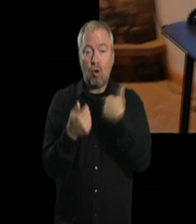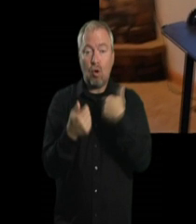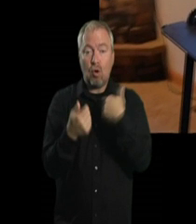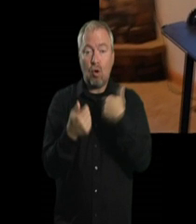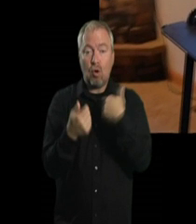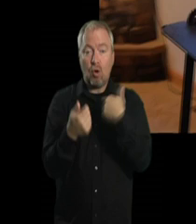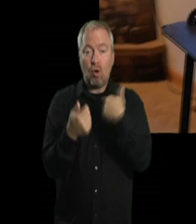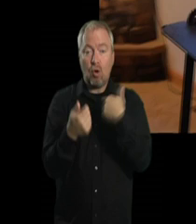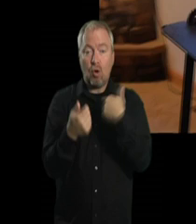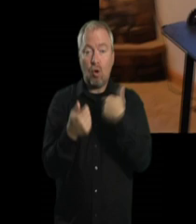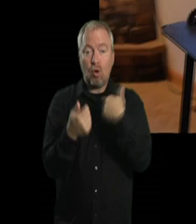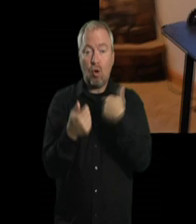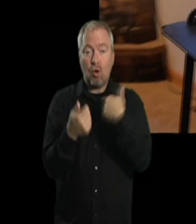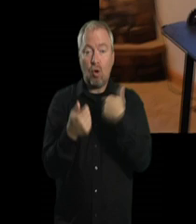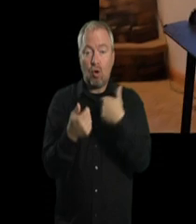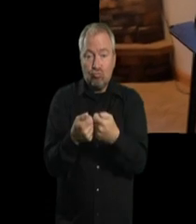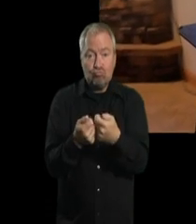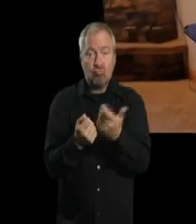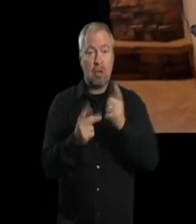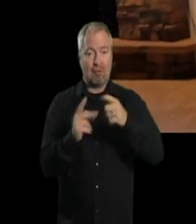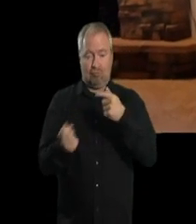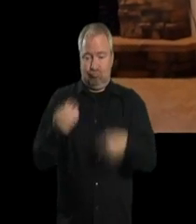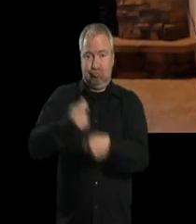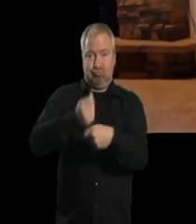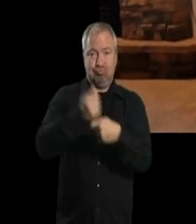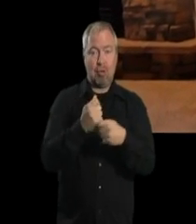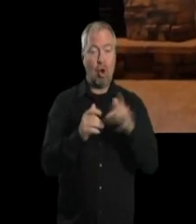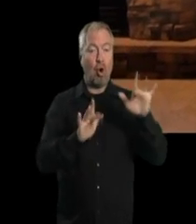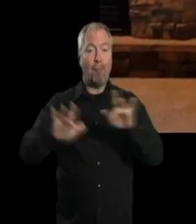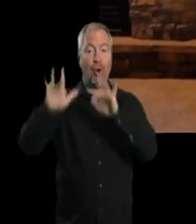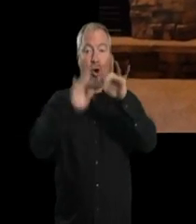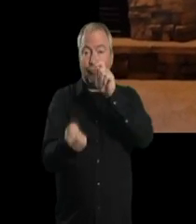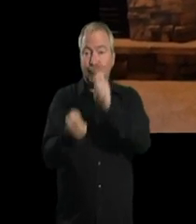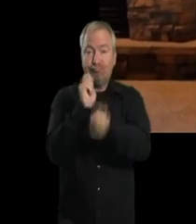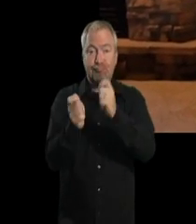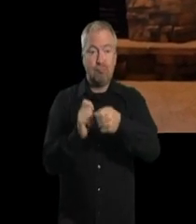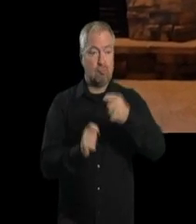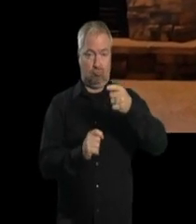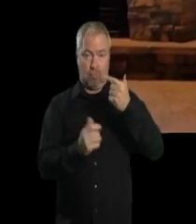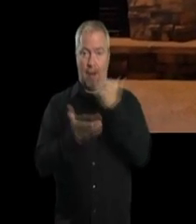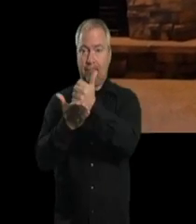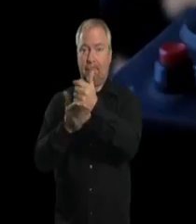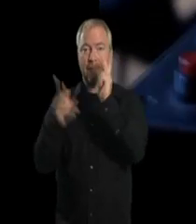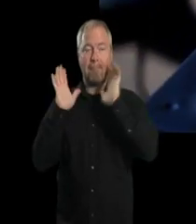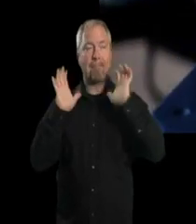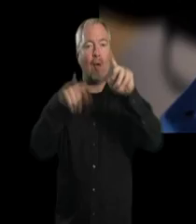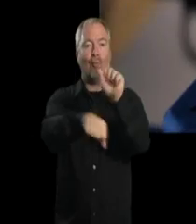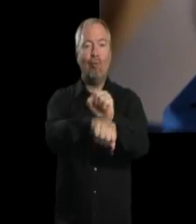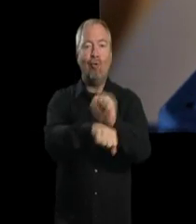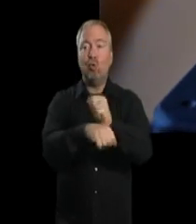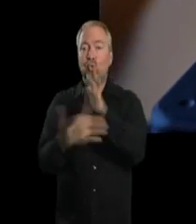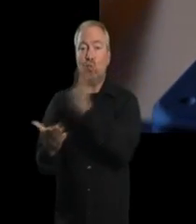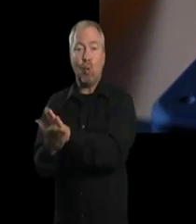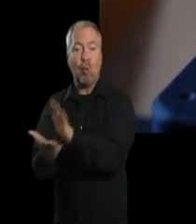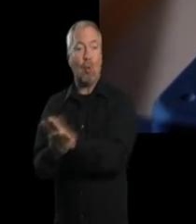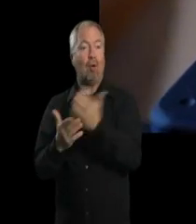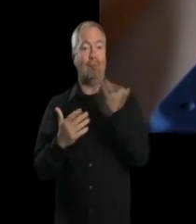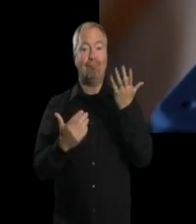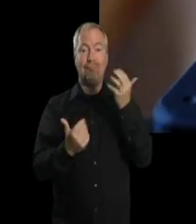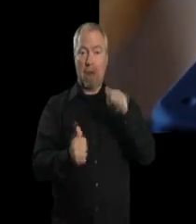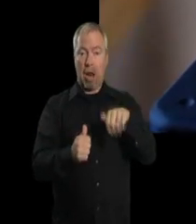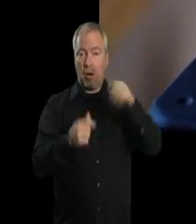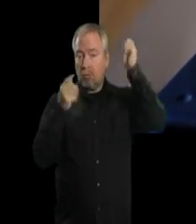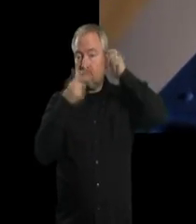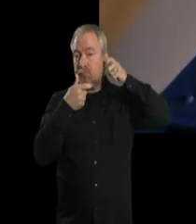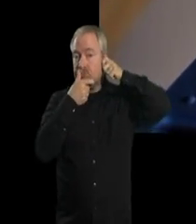large joystick and 2-inch buttons. We also do computer accessibility to help put people back to work and school, head mice,